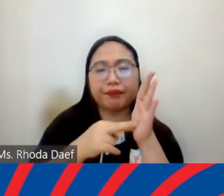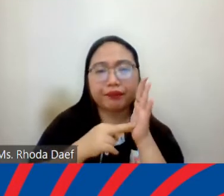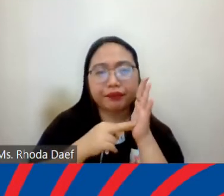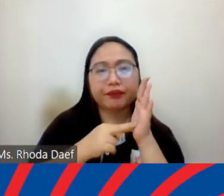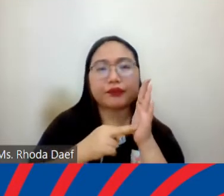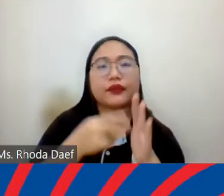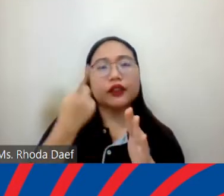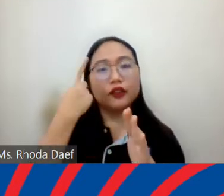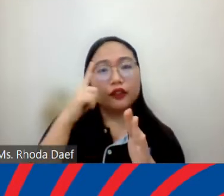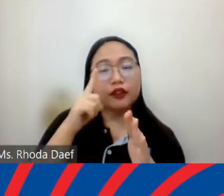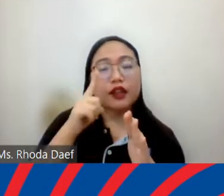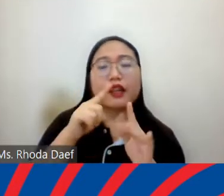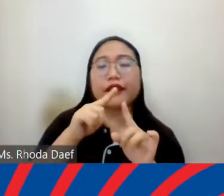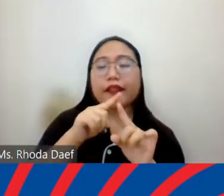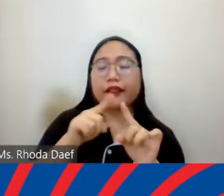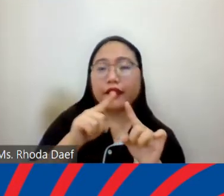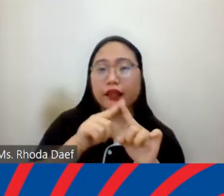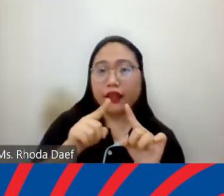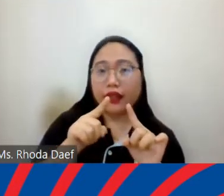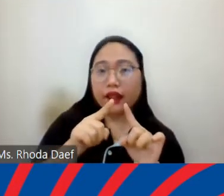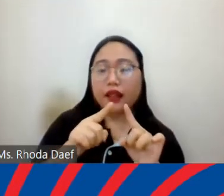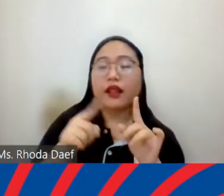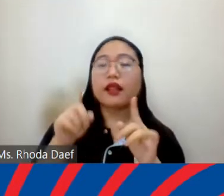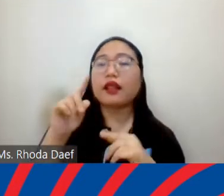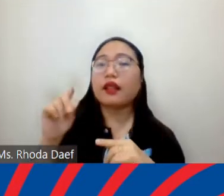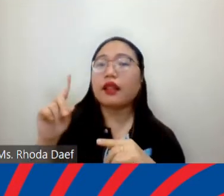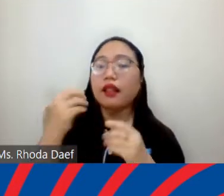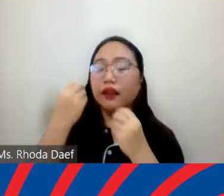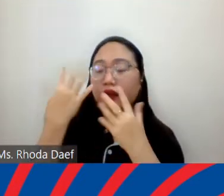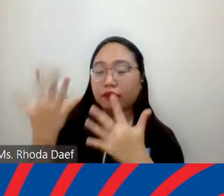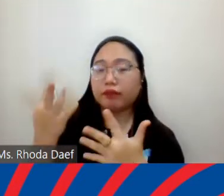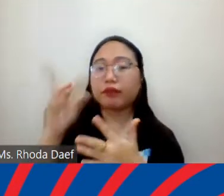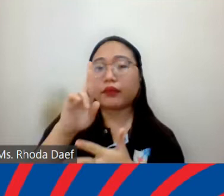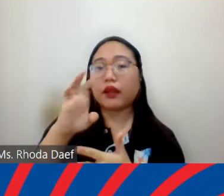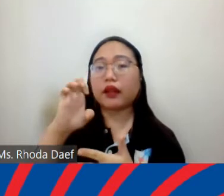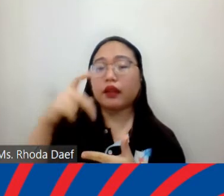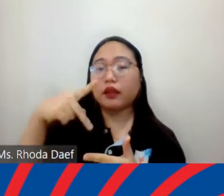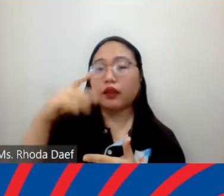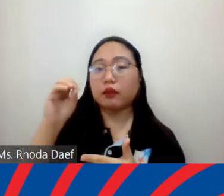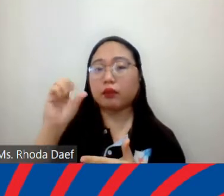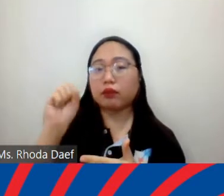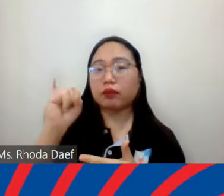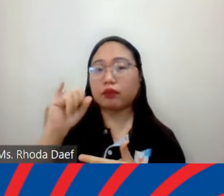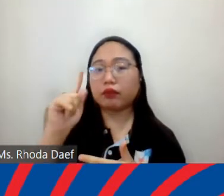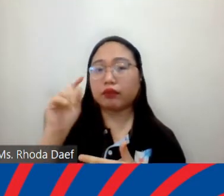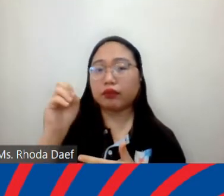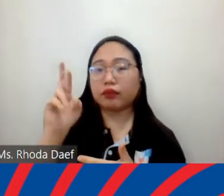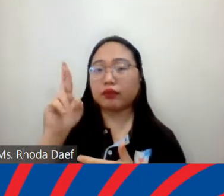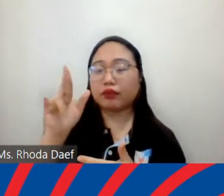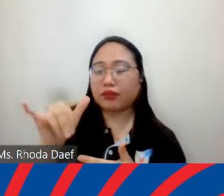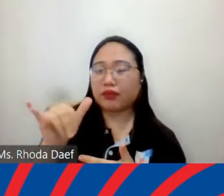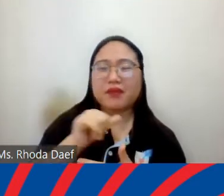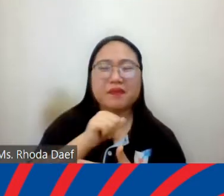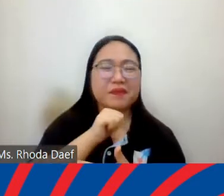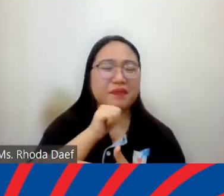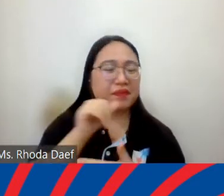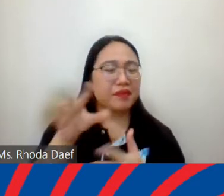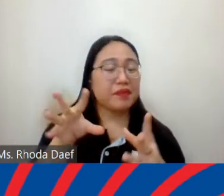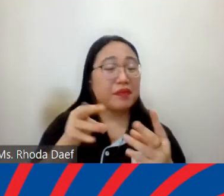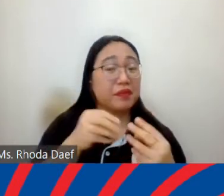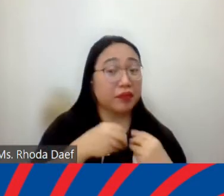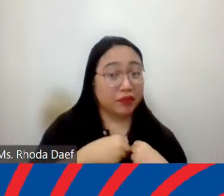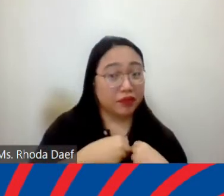data repositories that I will be mentioning later. Now, some data repositories will not accept